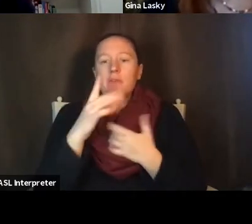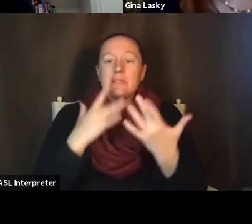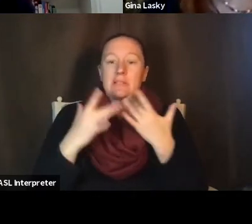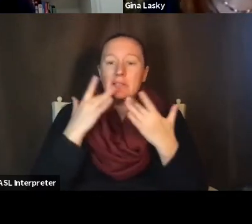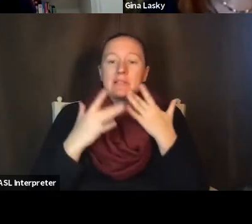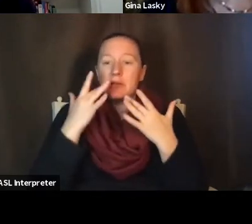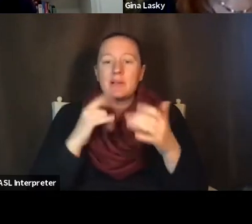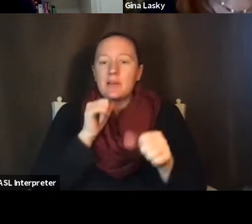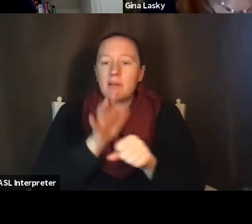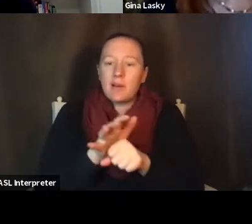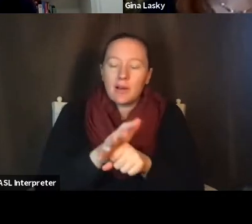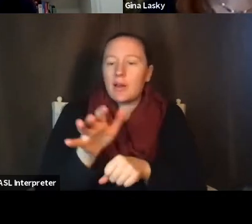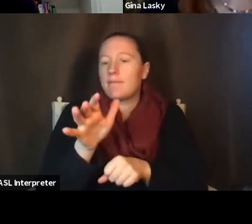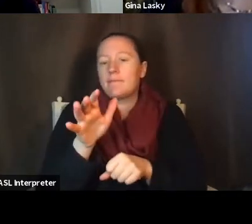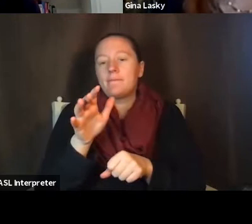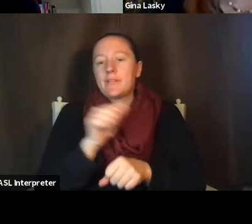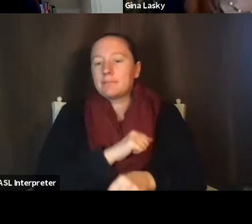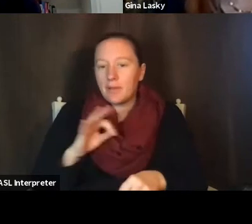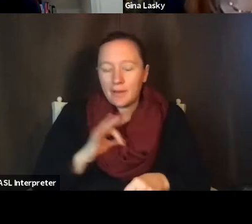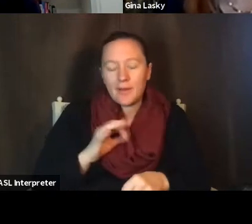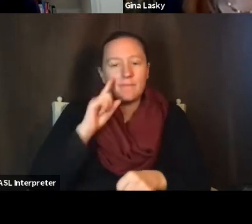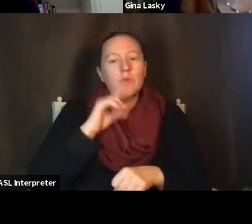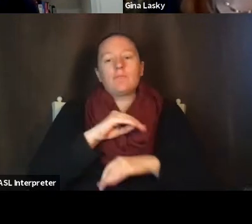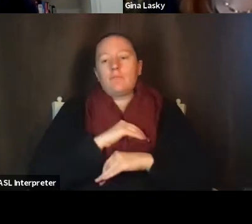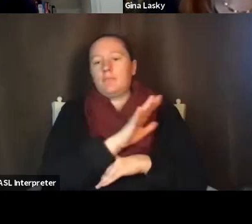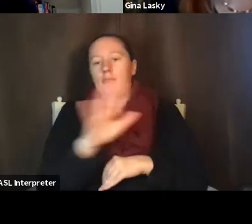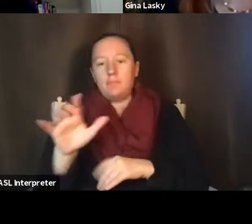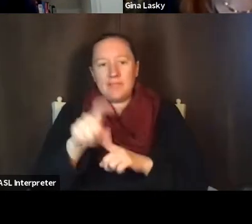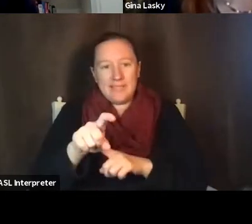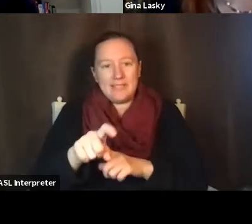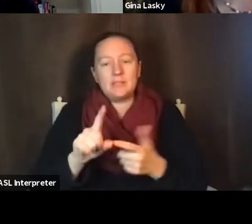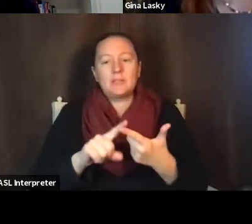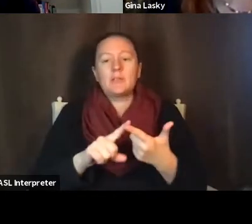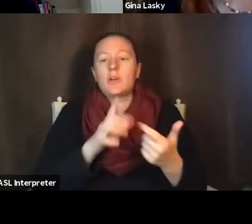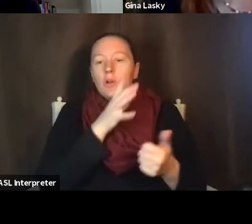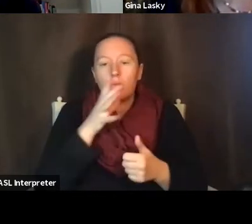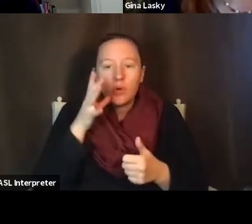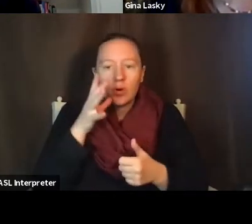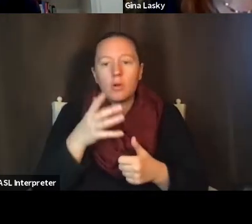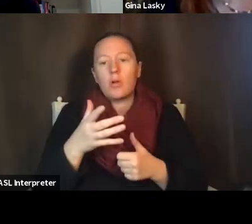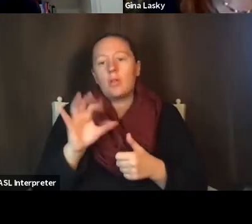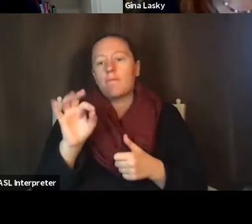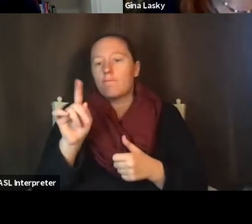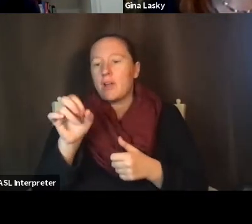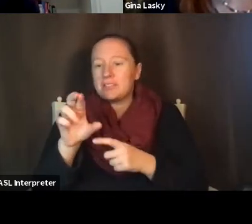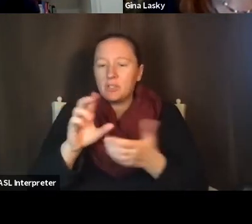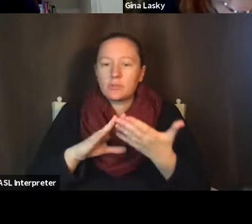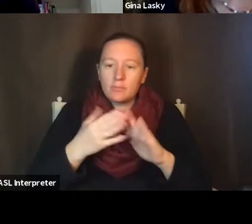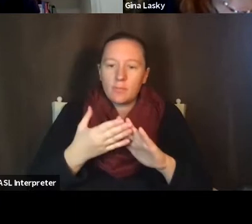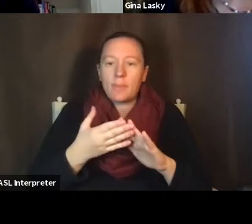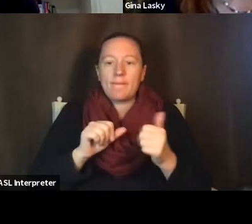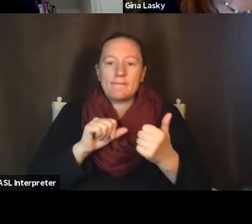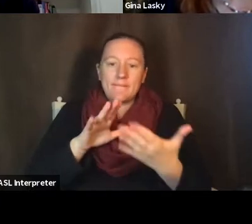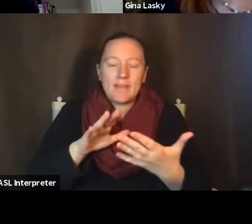needs to be in order to meet that behavioral health need. We found that rural and frontier communities, again, face